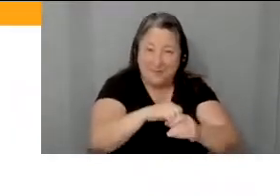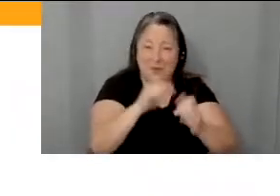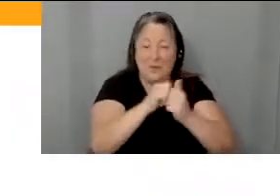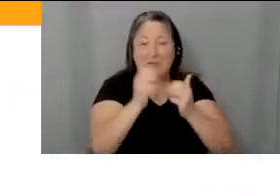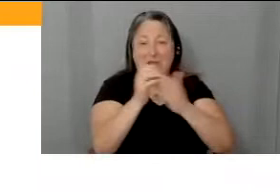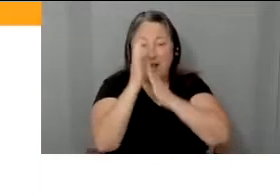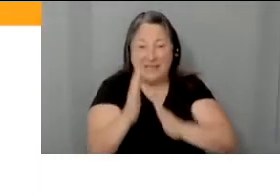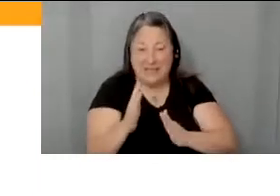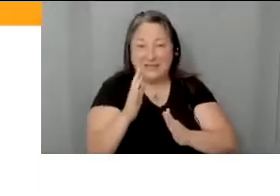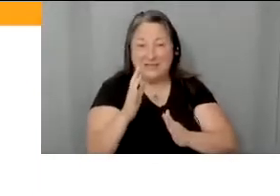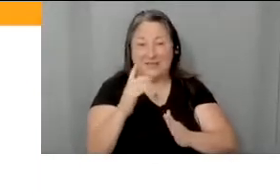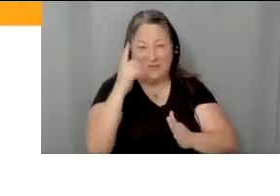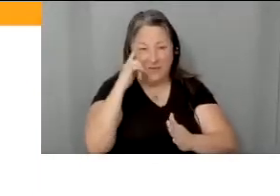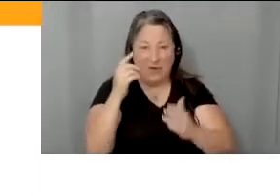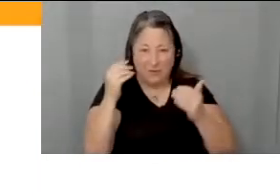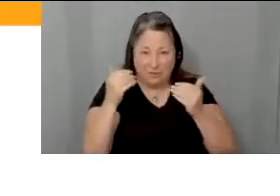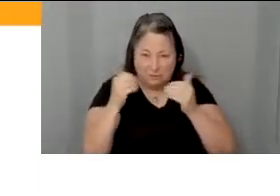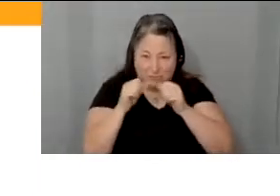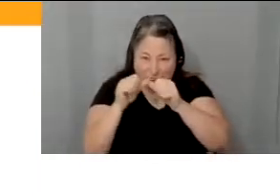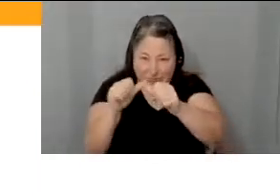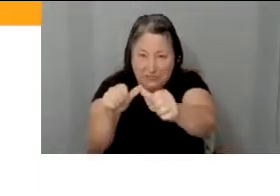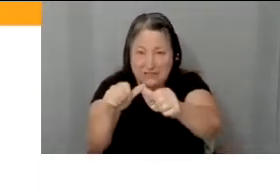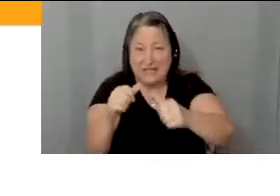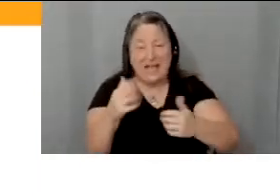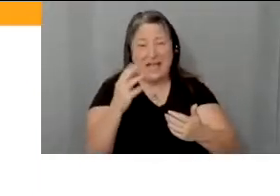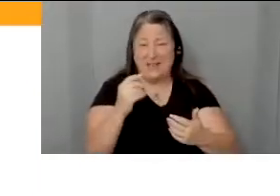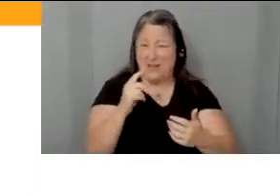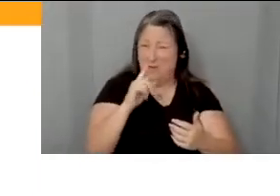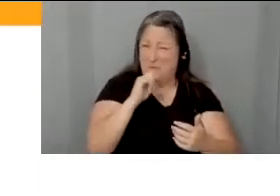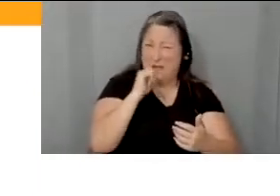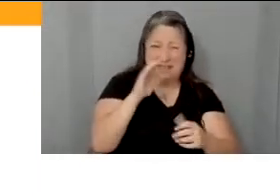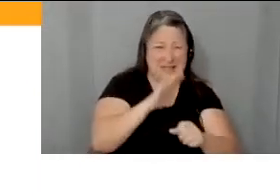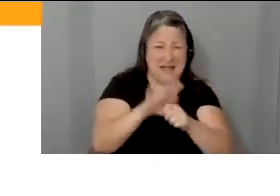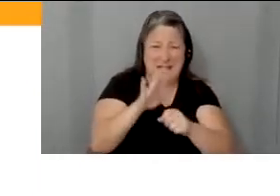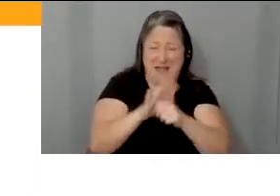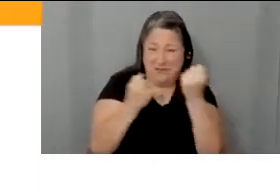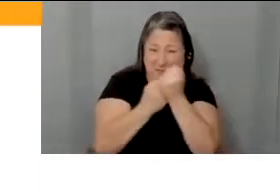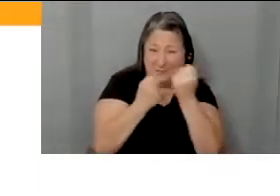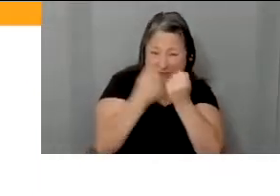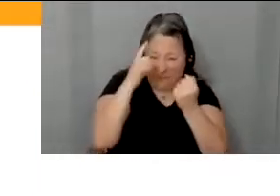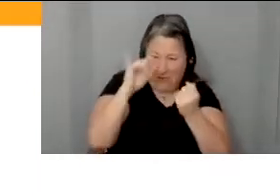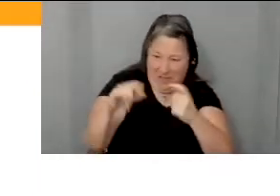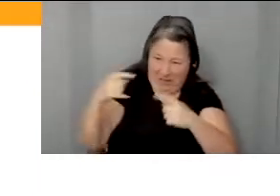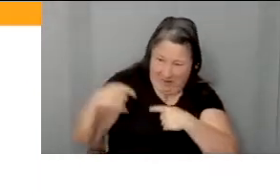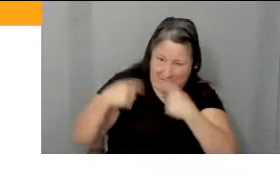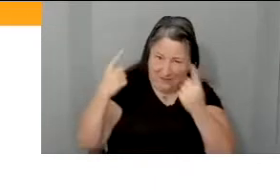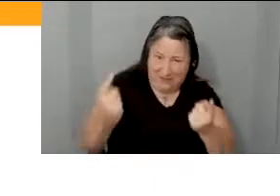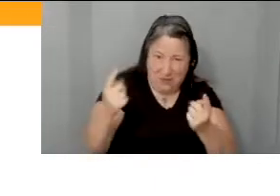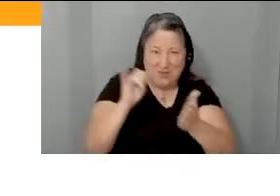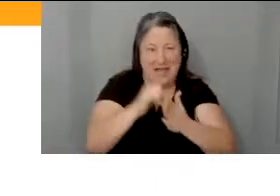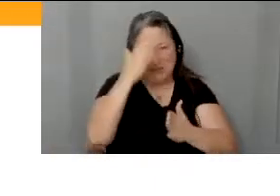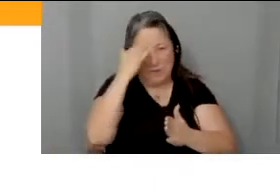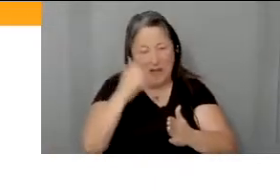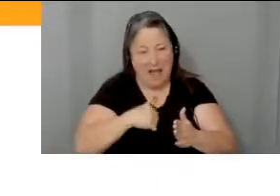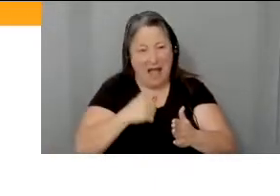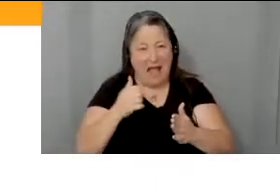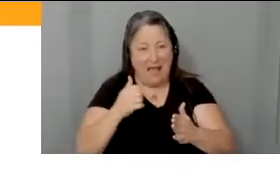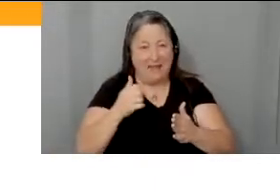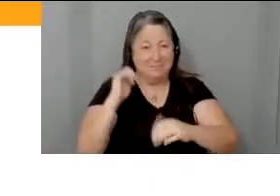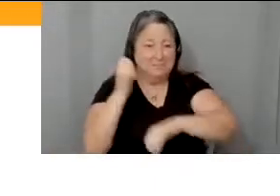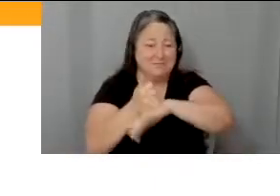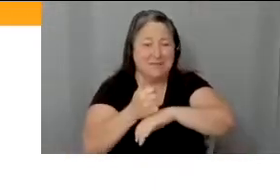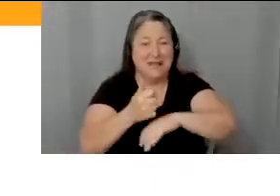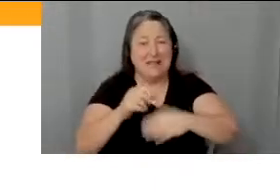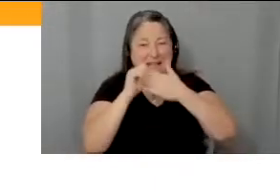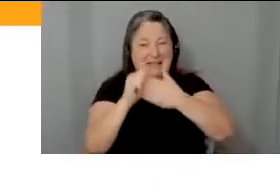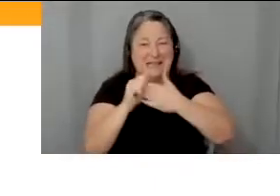there was an underinvestment in that. And so that's really the mission of Leading Edge, the organization that I lead. Next slide, please.